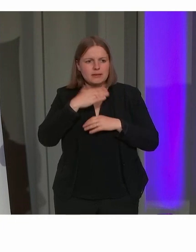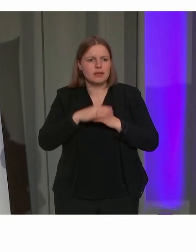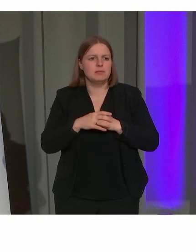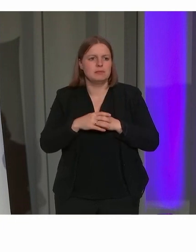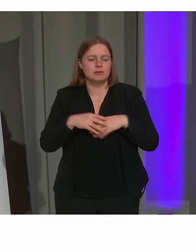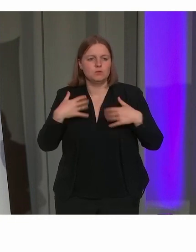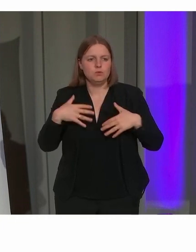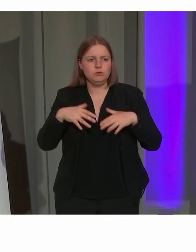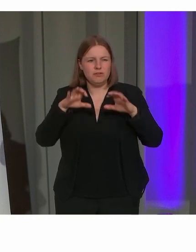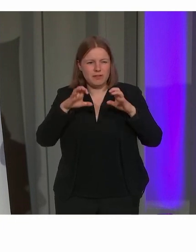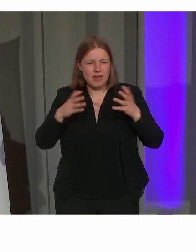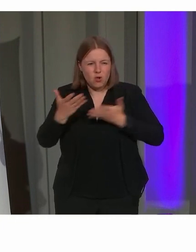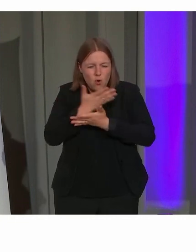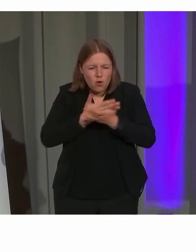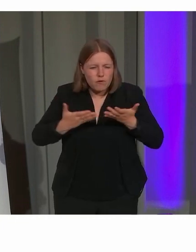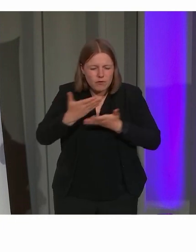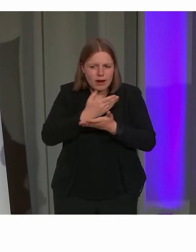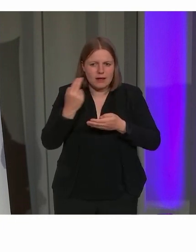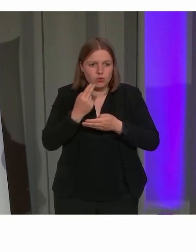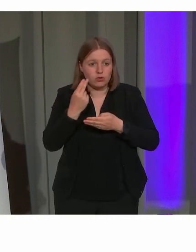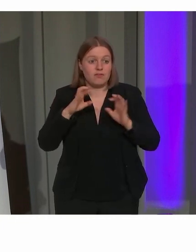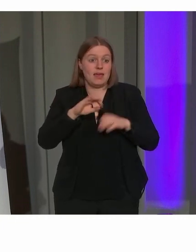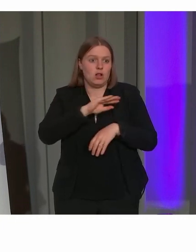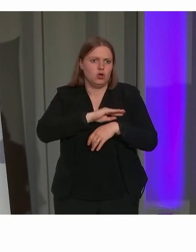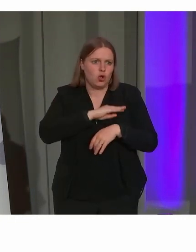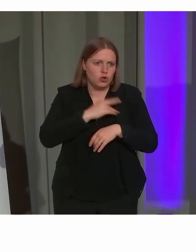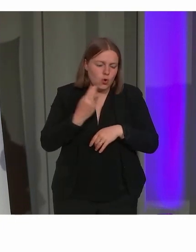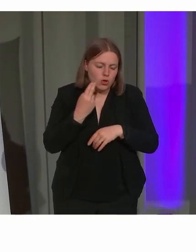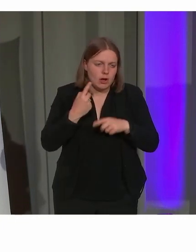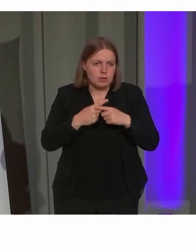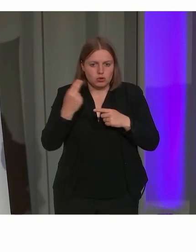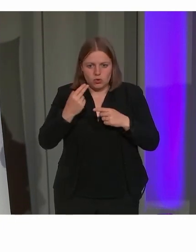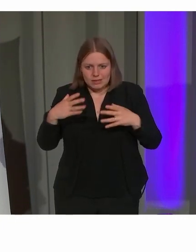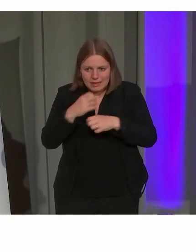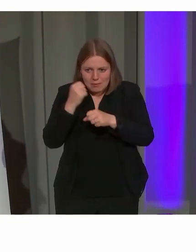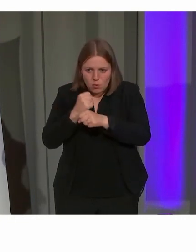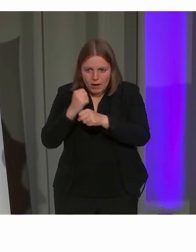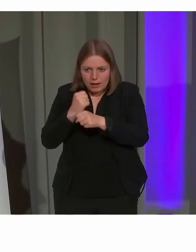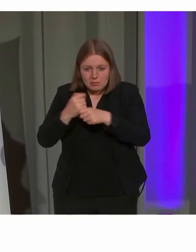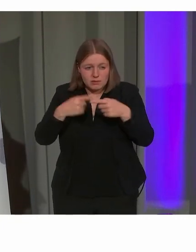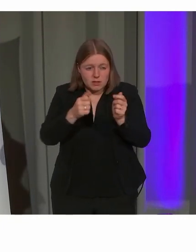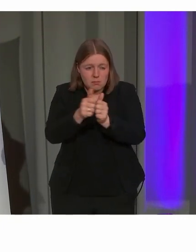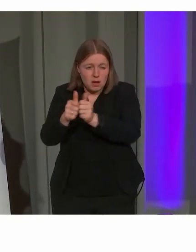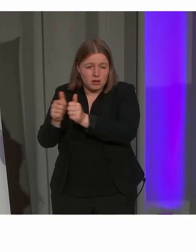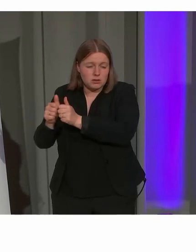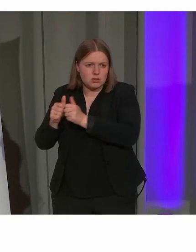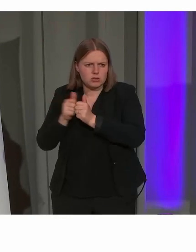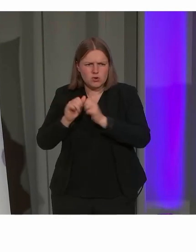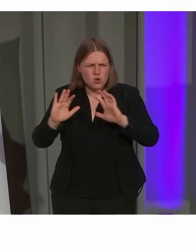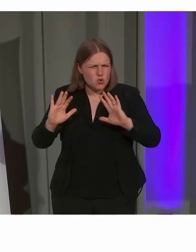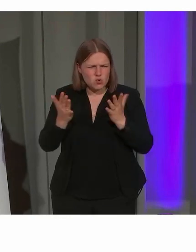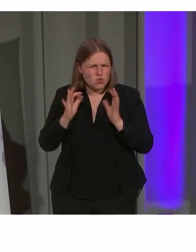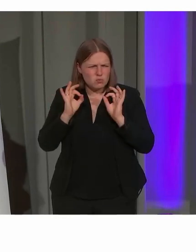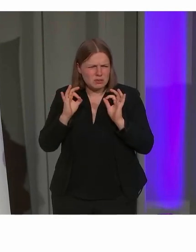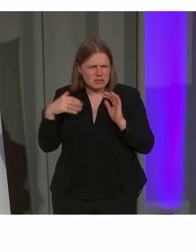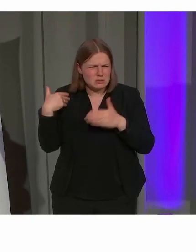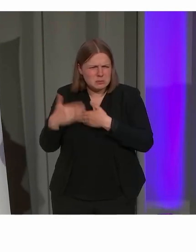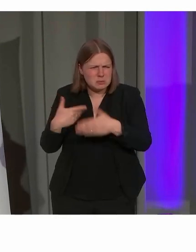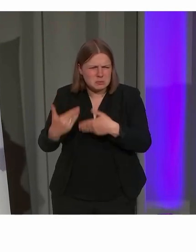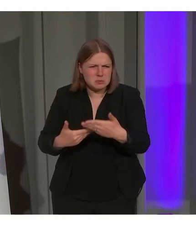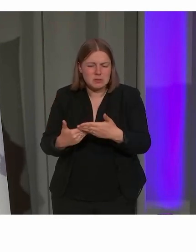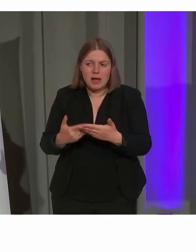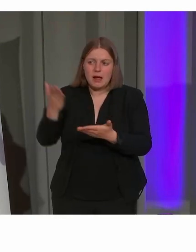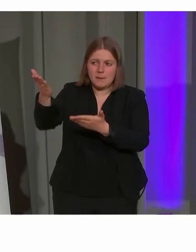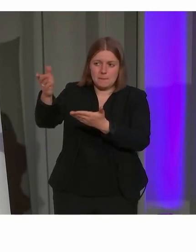mean. But that requires a lot of consultation, patience, and collaboration with the various partners. And